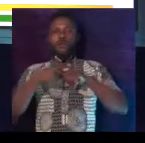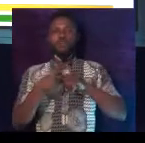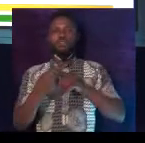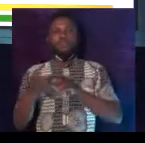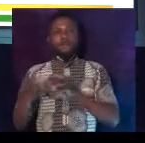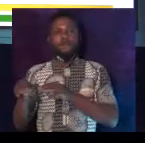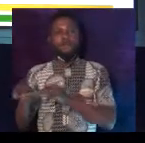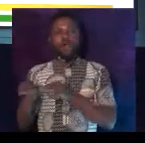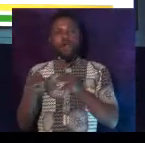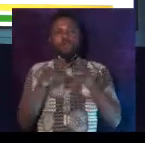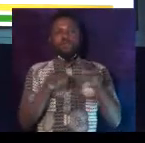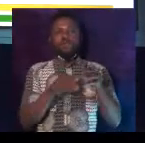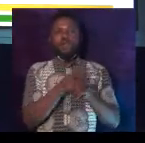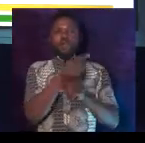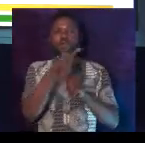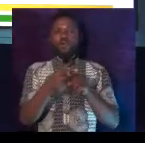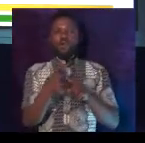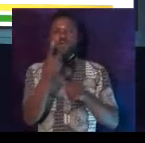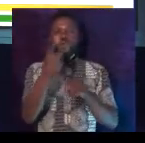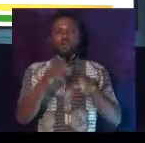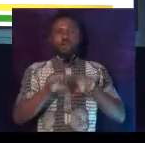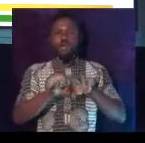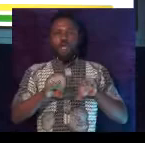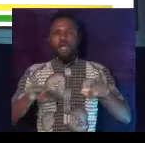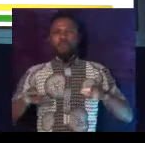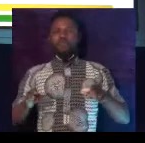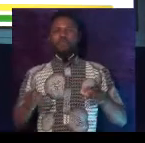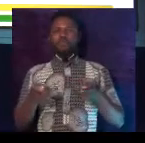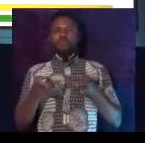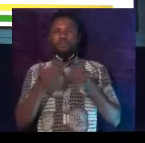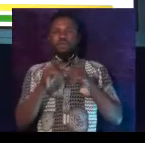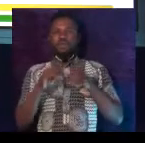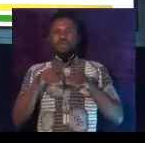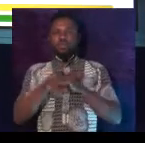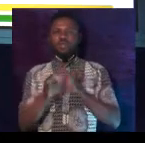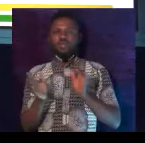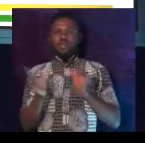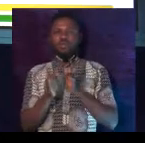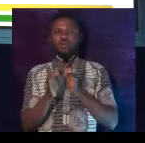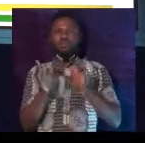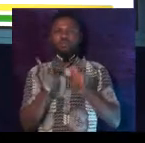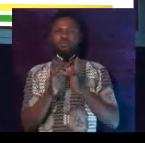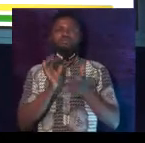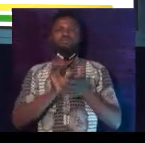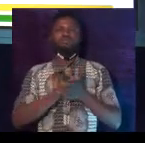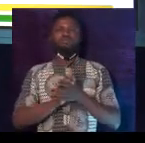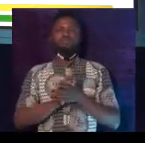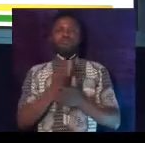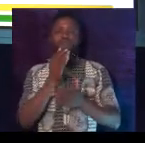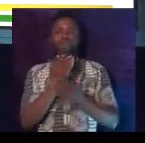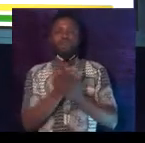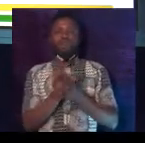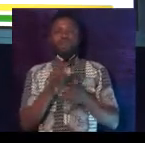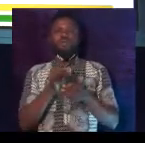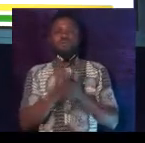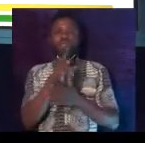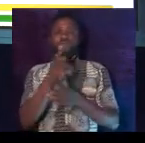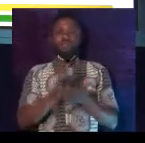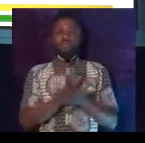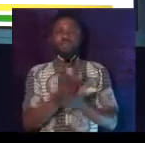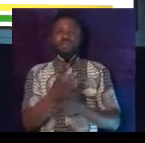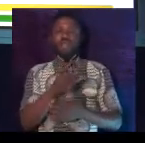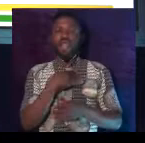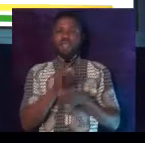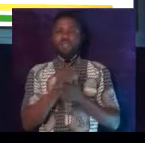a force that opposes motion when two surfaces in contact.